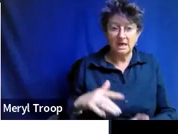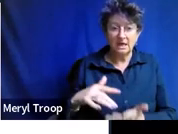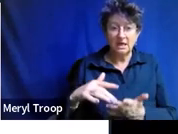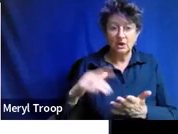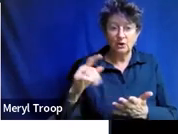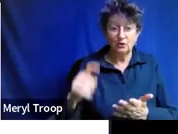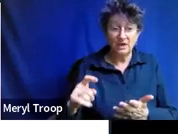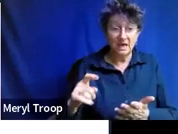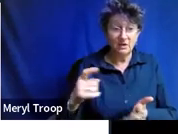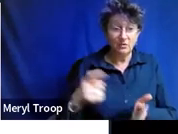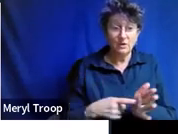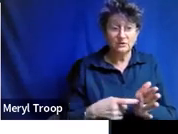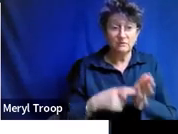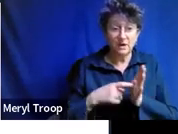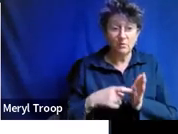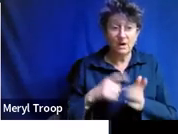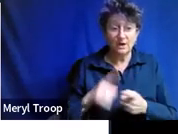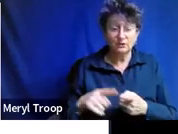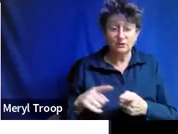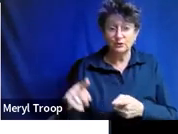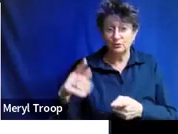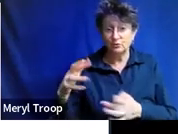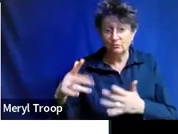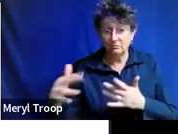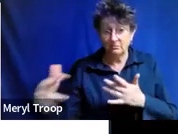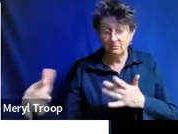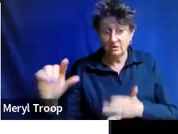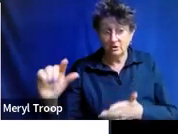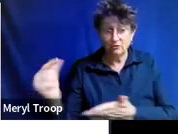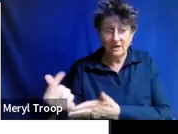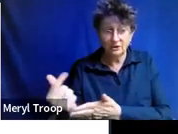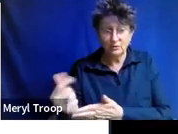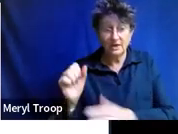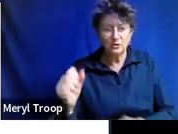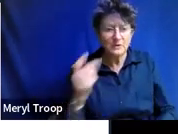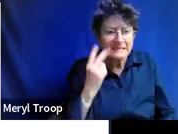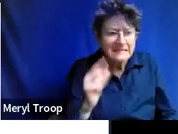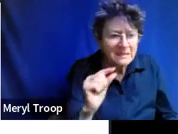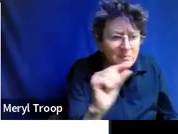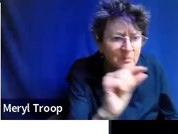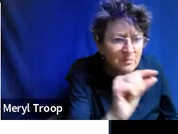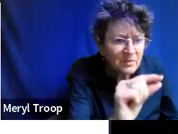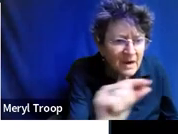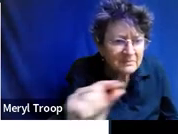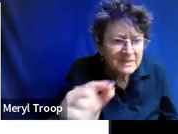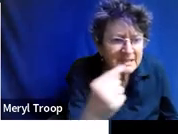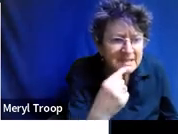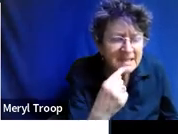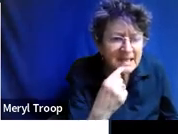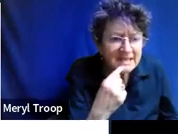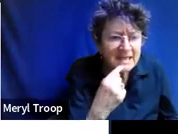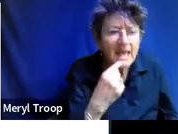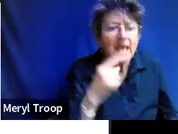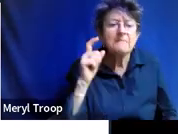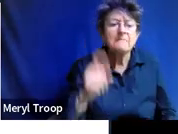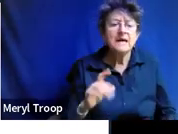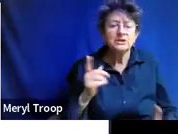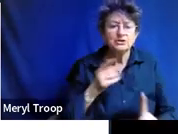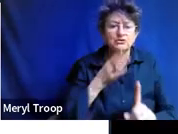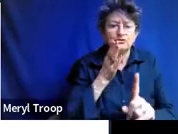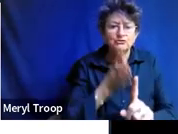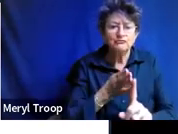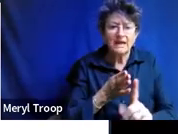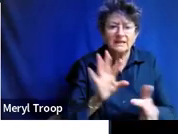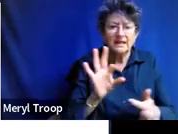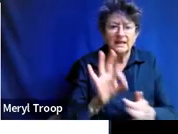see in the little prompt there, I don't know if you could see because it's tiny, but it says they need to be directly linked to the